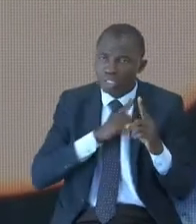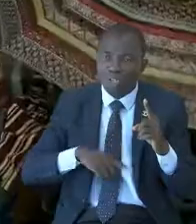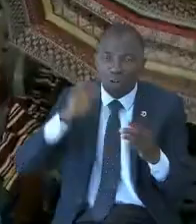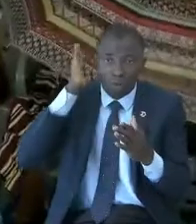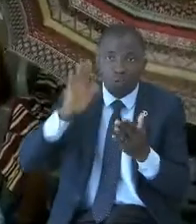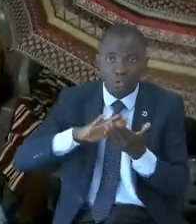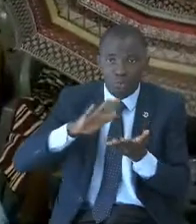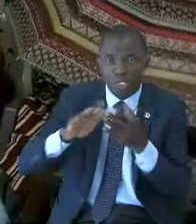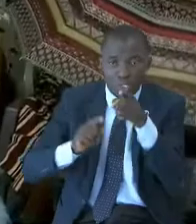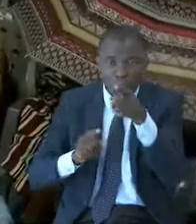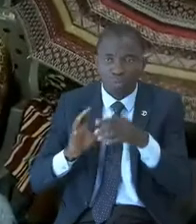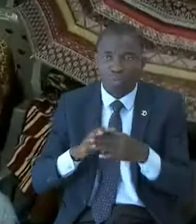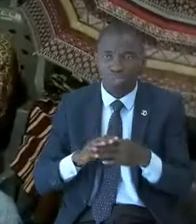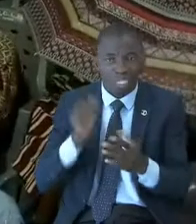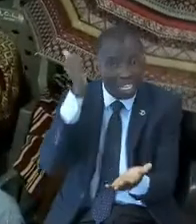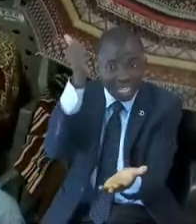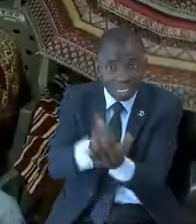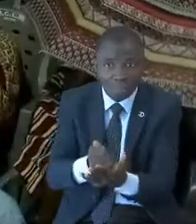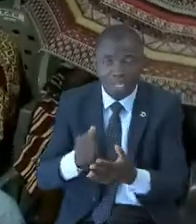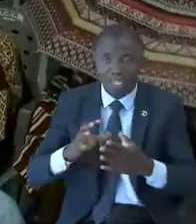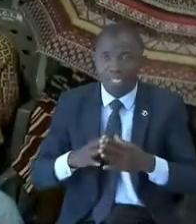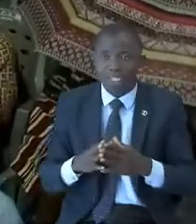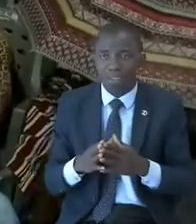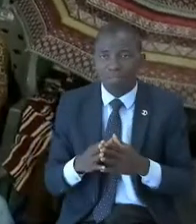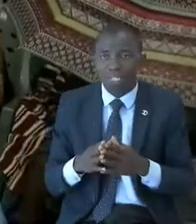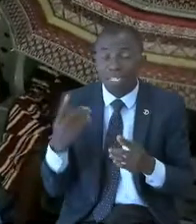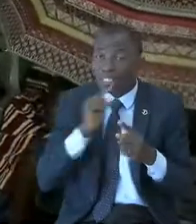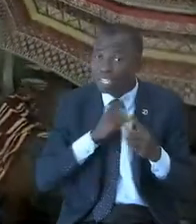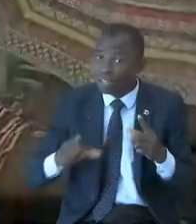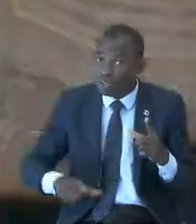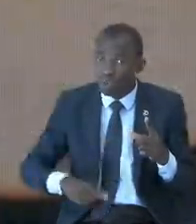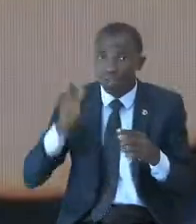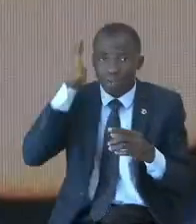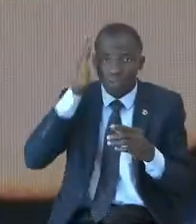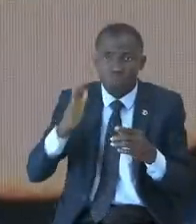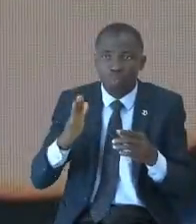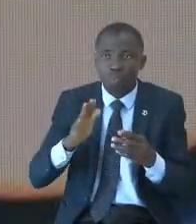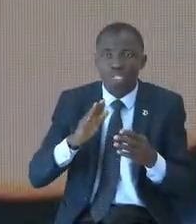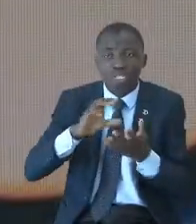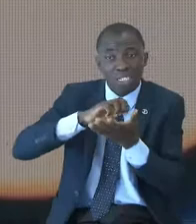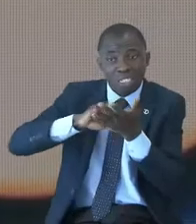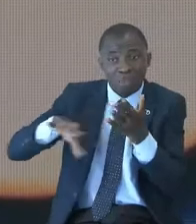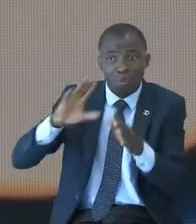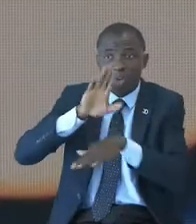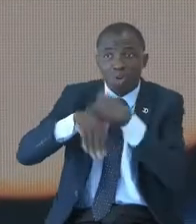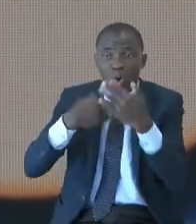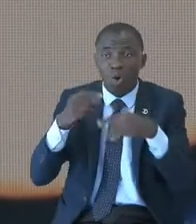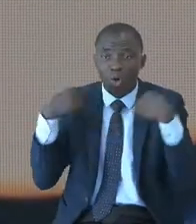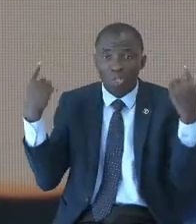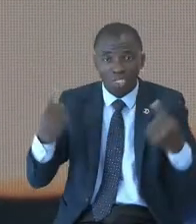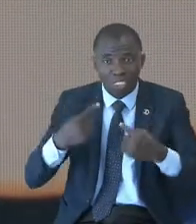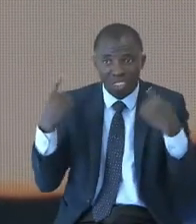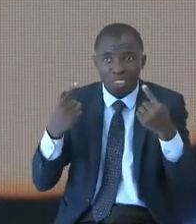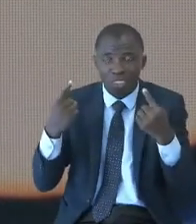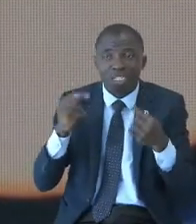you. Amen. The Lord will blot out all the transgression, and